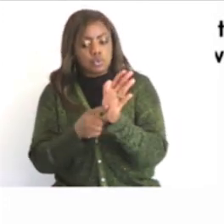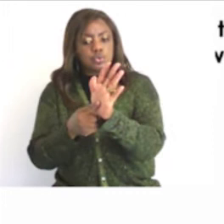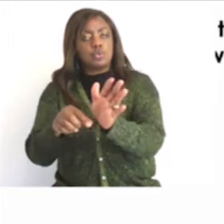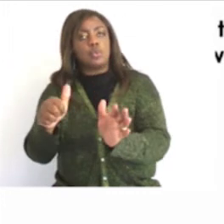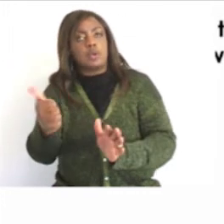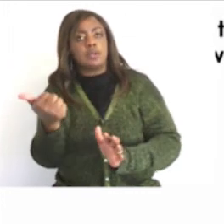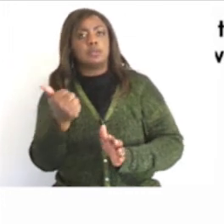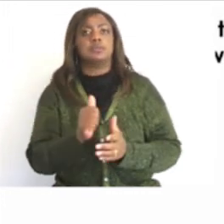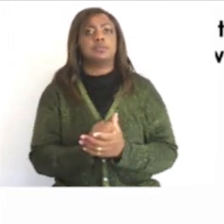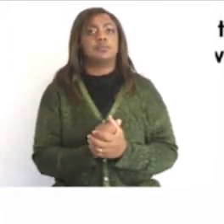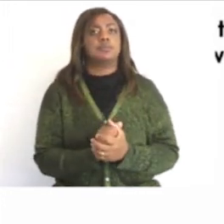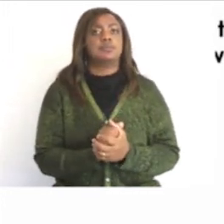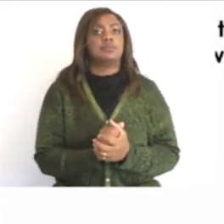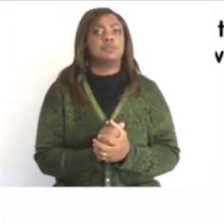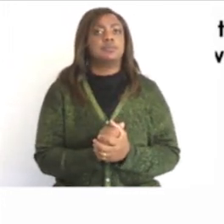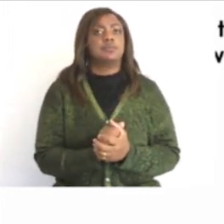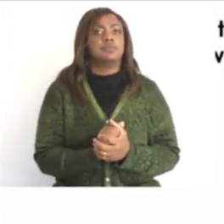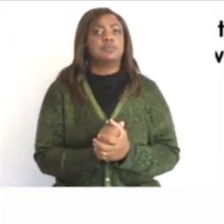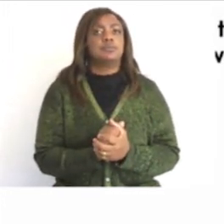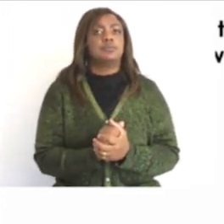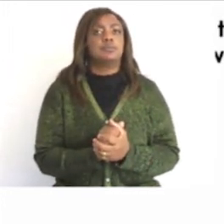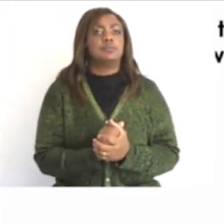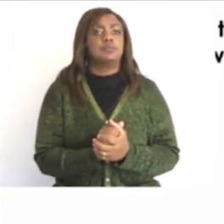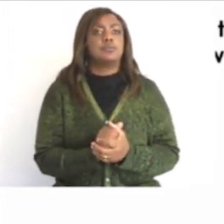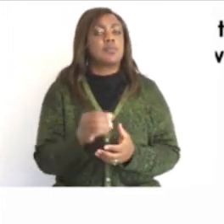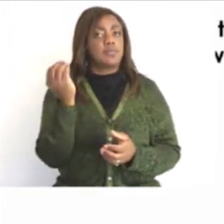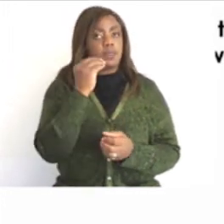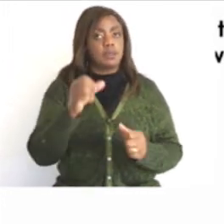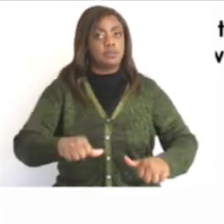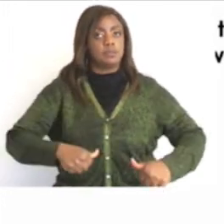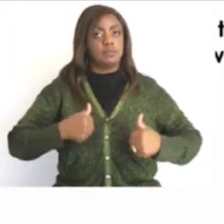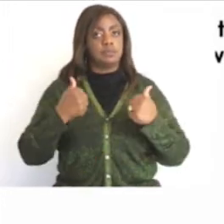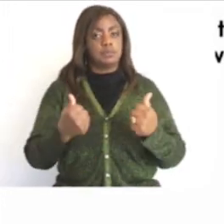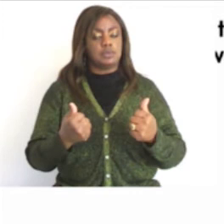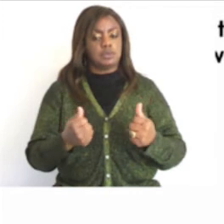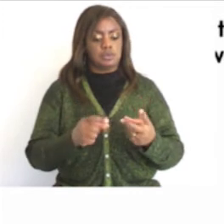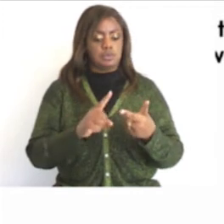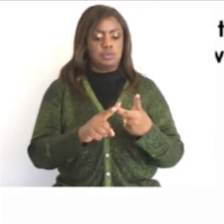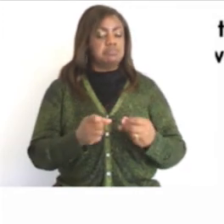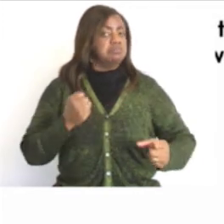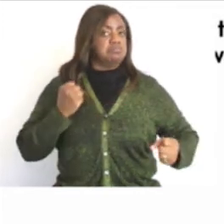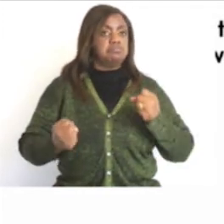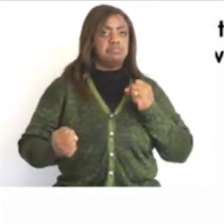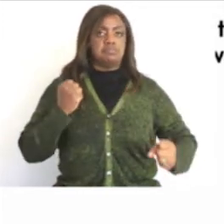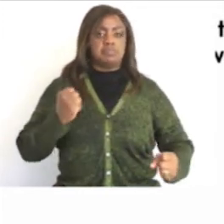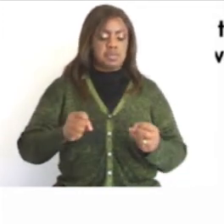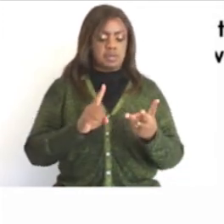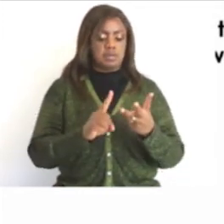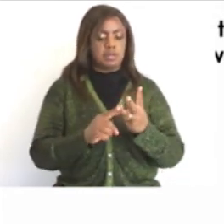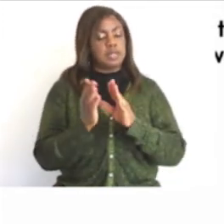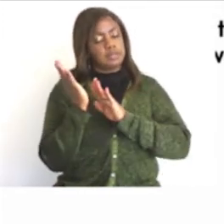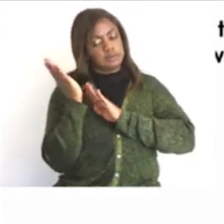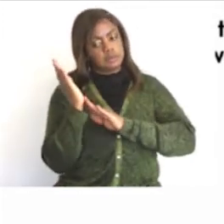of the changes that is happening to you. Eat healthy food, exercise regularly, and get enough sleep.